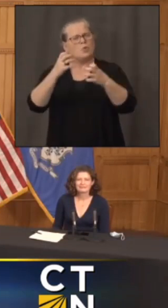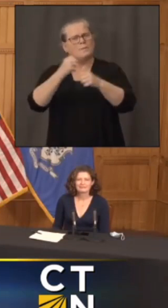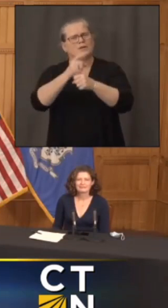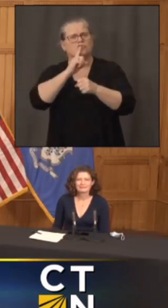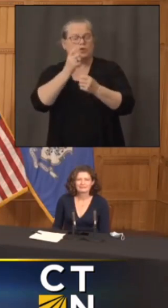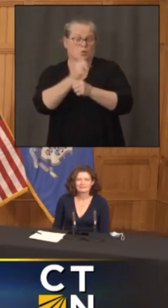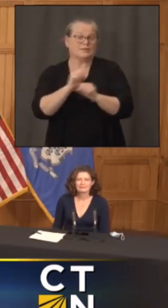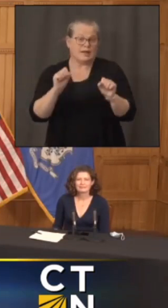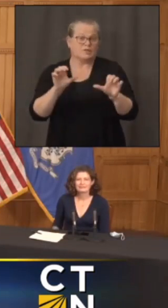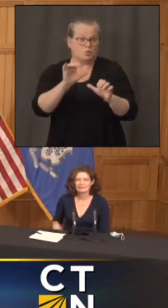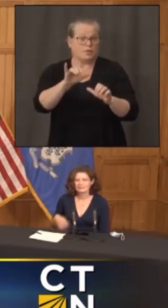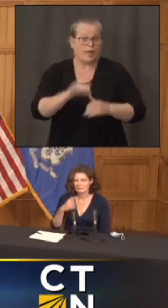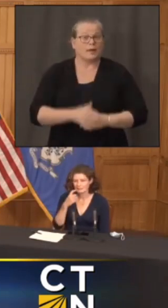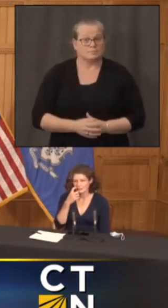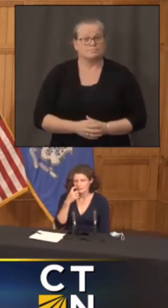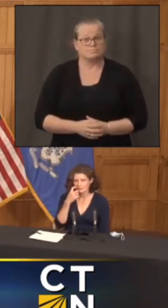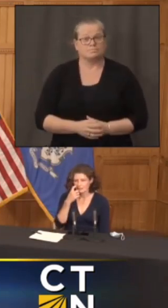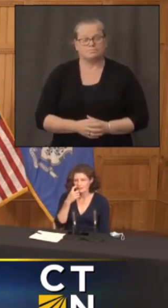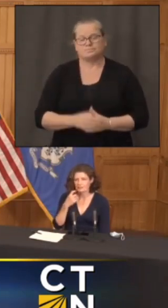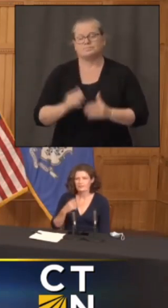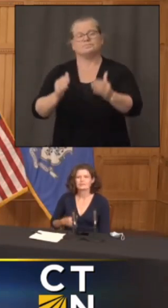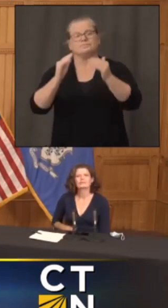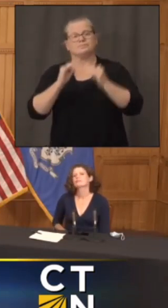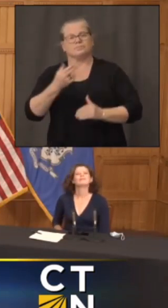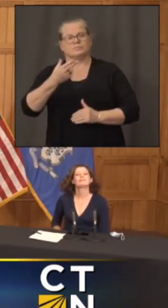Hearst, Connecticut Media.